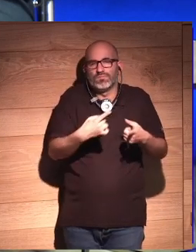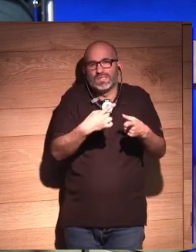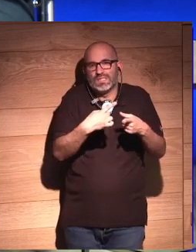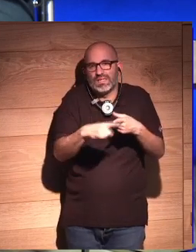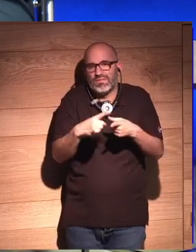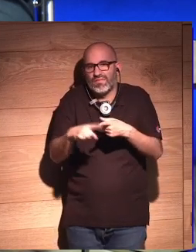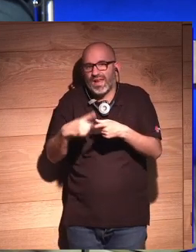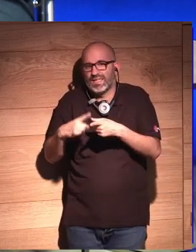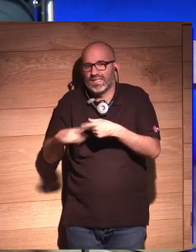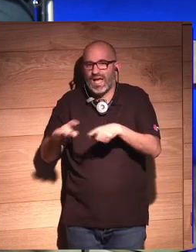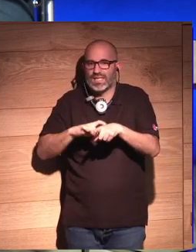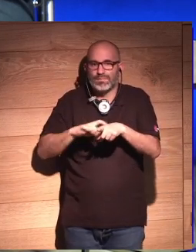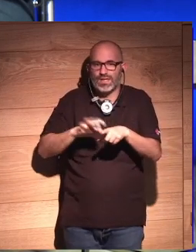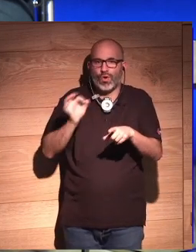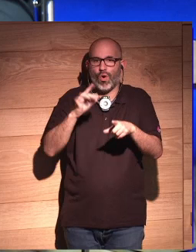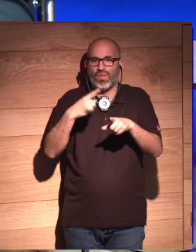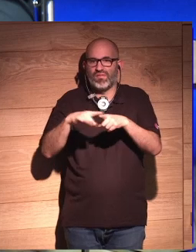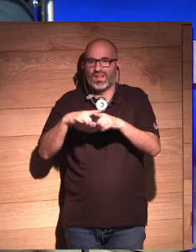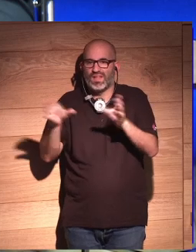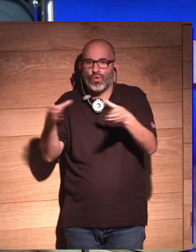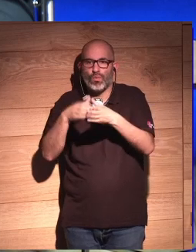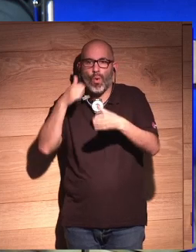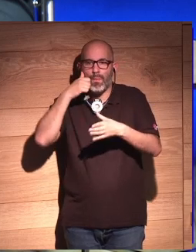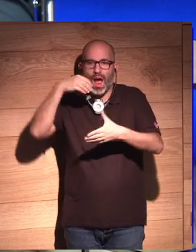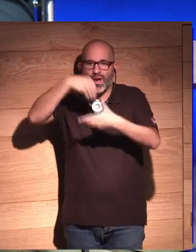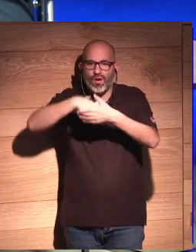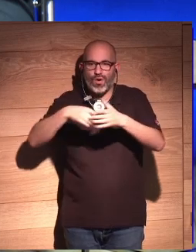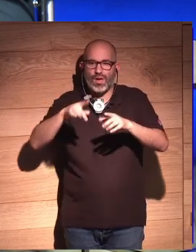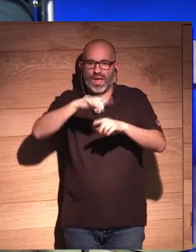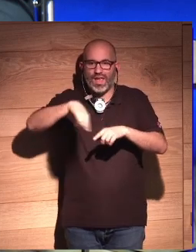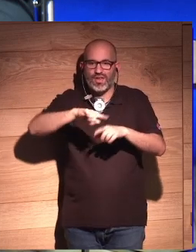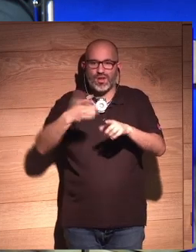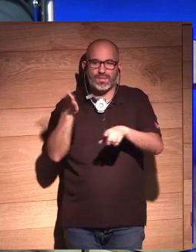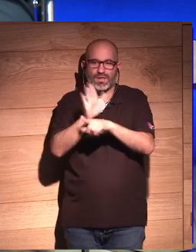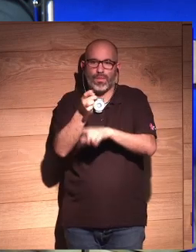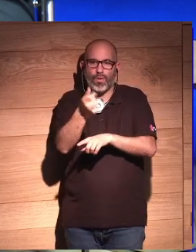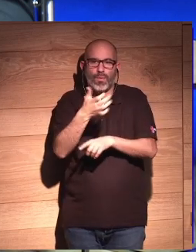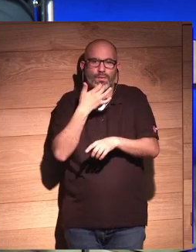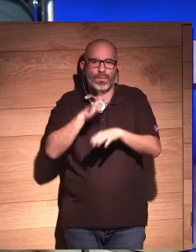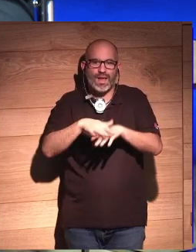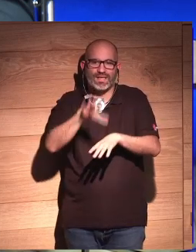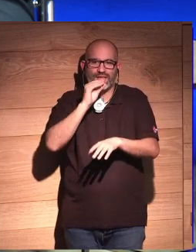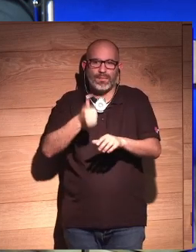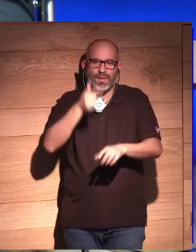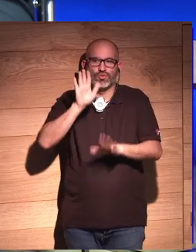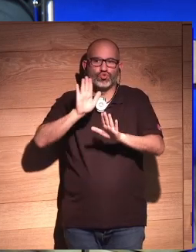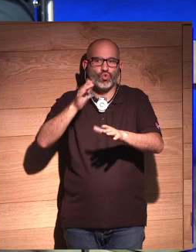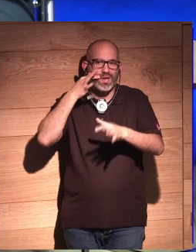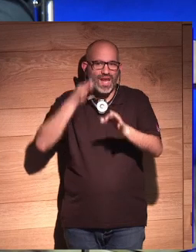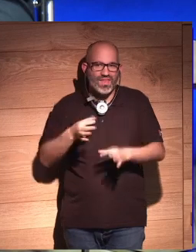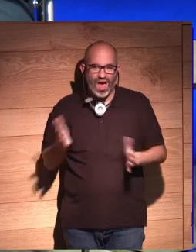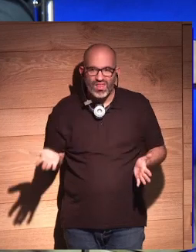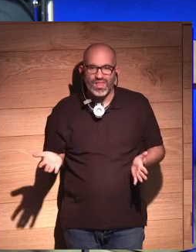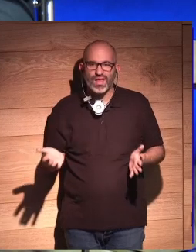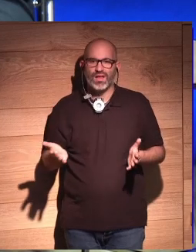in VR, you get help in order to understand what is their reality. So like there's this VR experiences where you